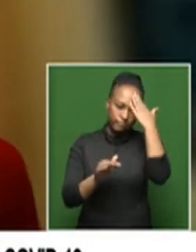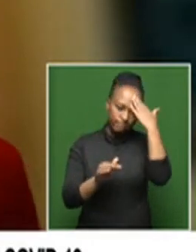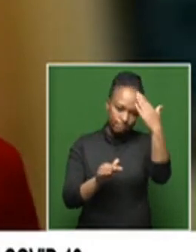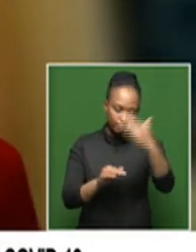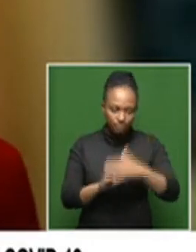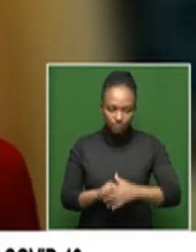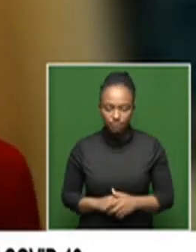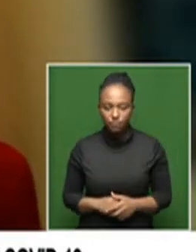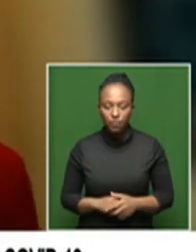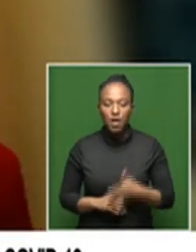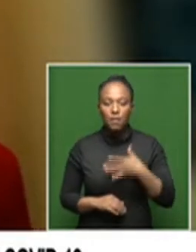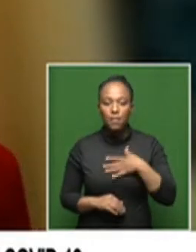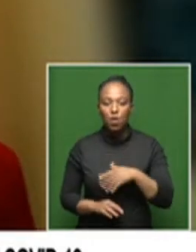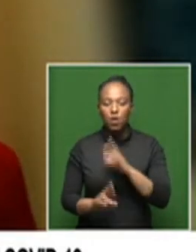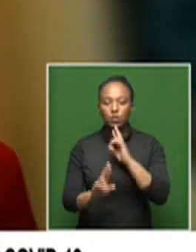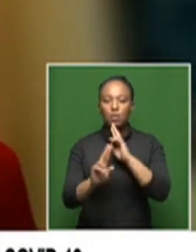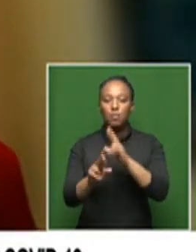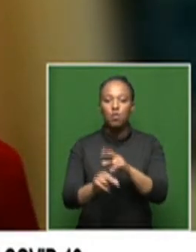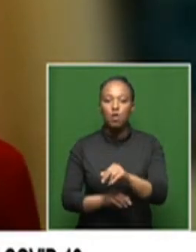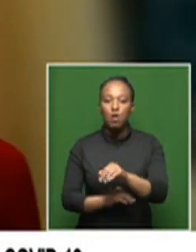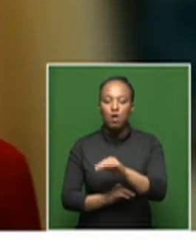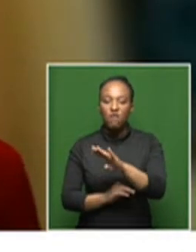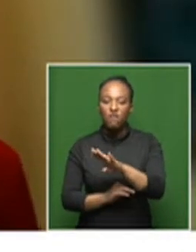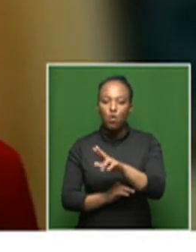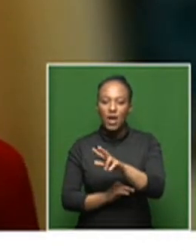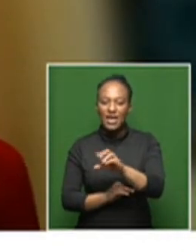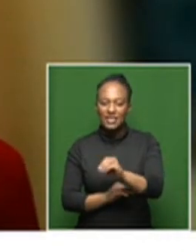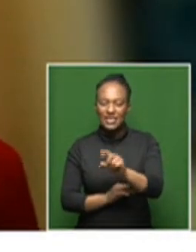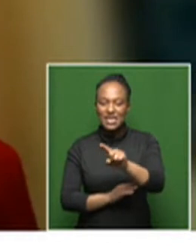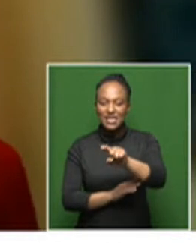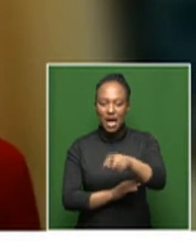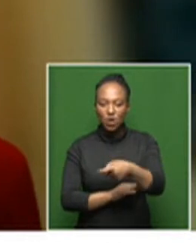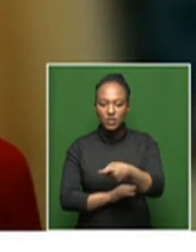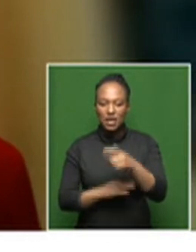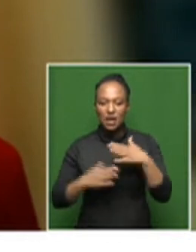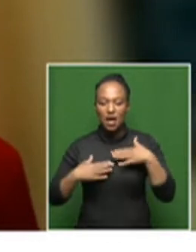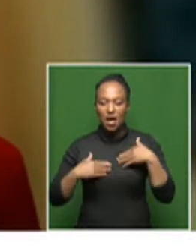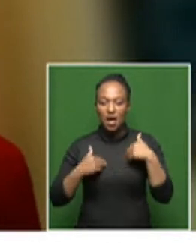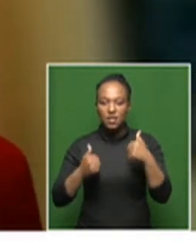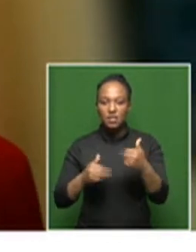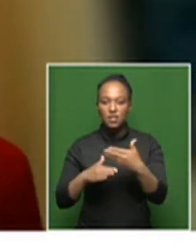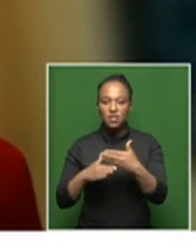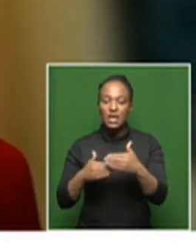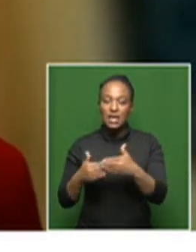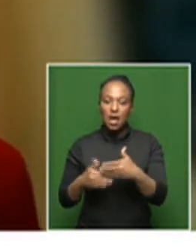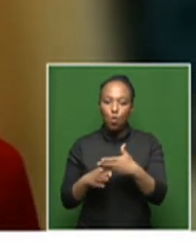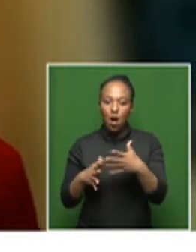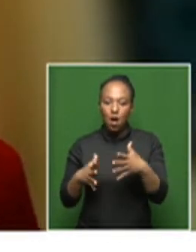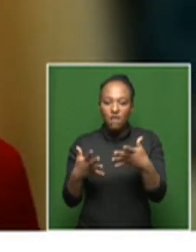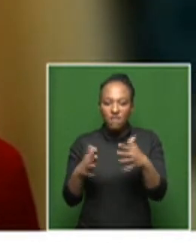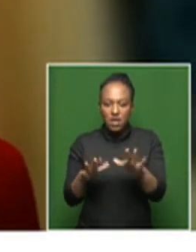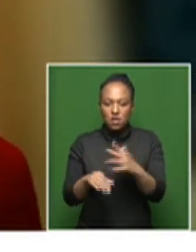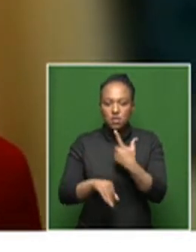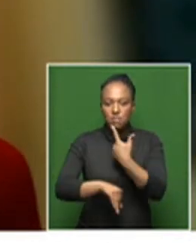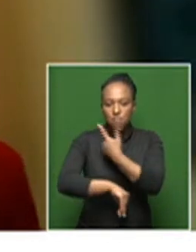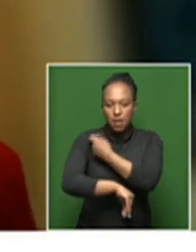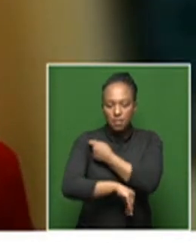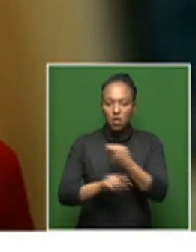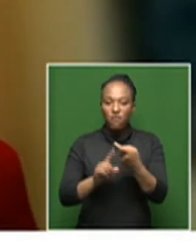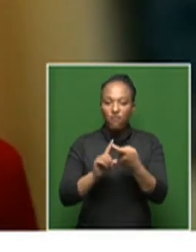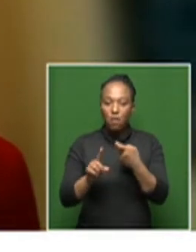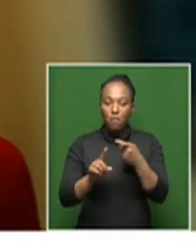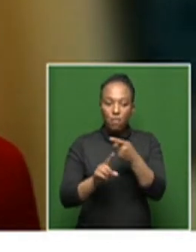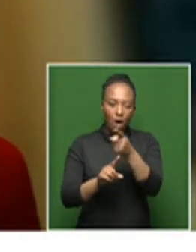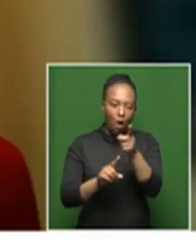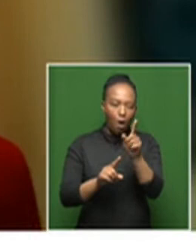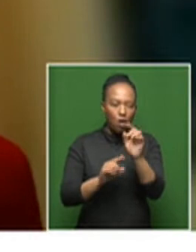want to report back on the almost 480,000 healthcare workers that we vaccinated. So what we are seeing from studies coming from all over the